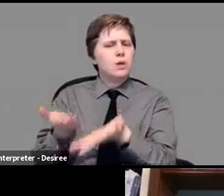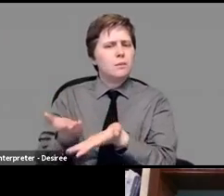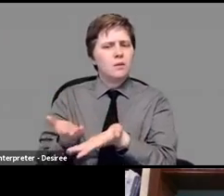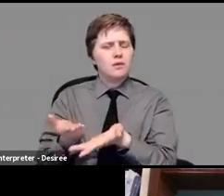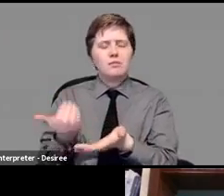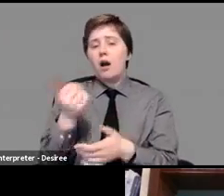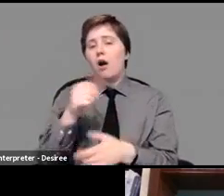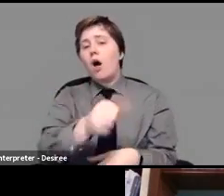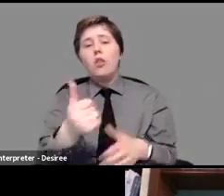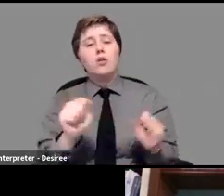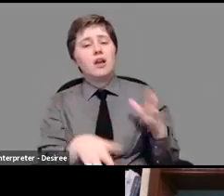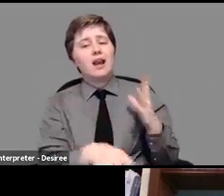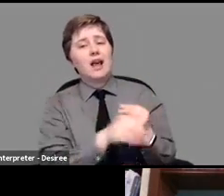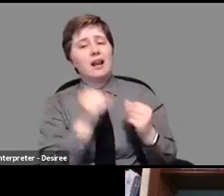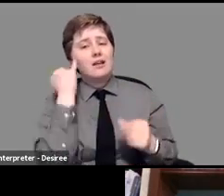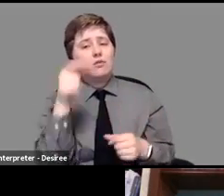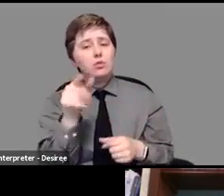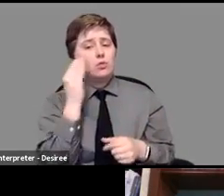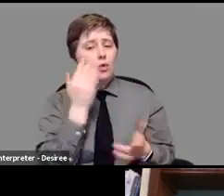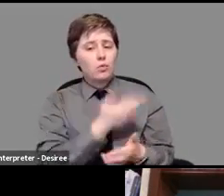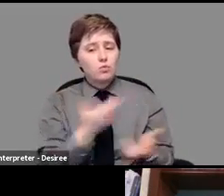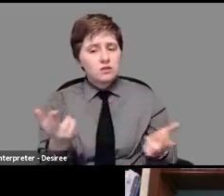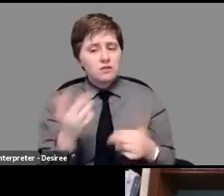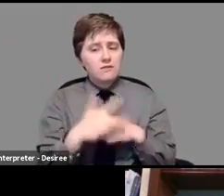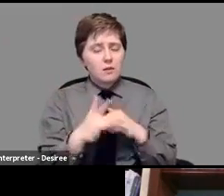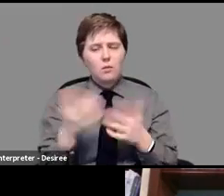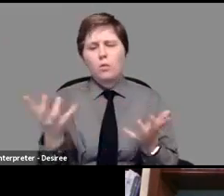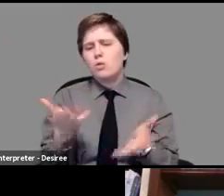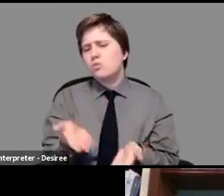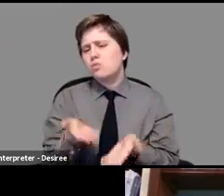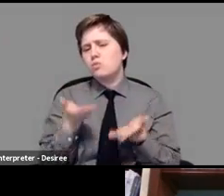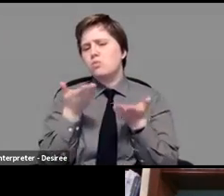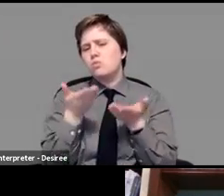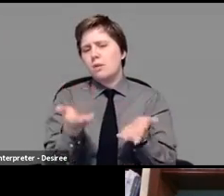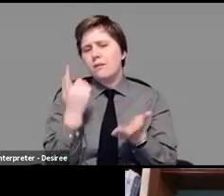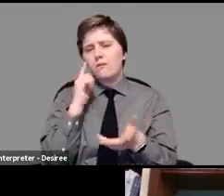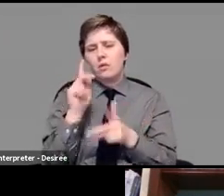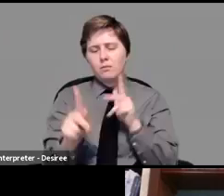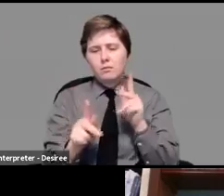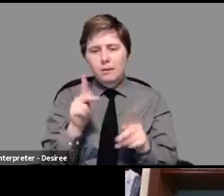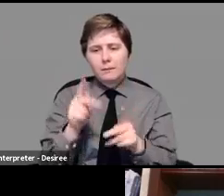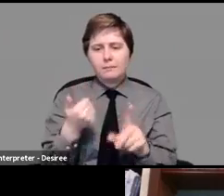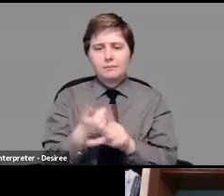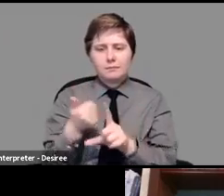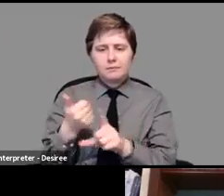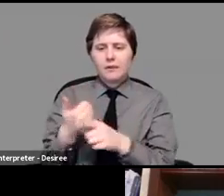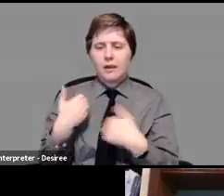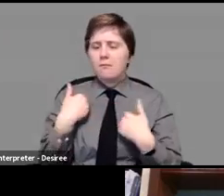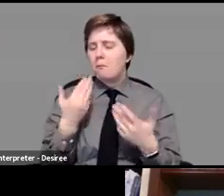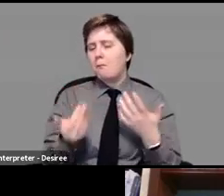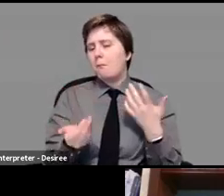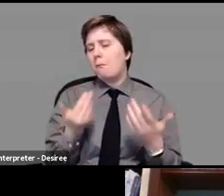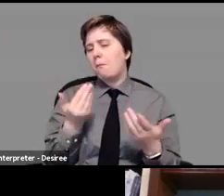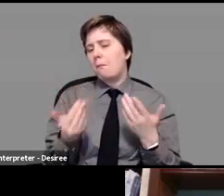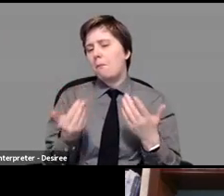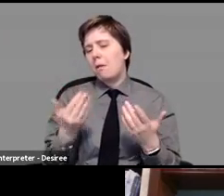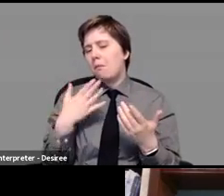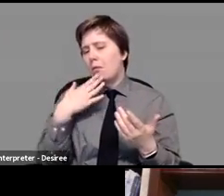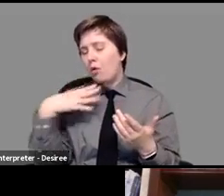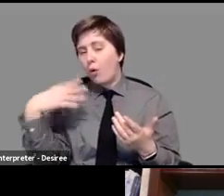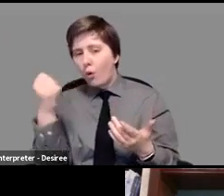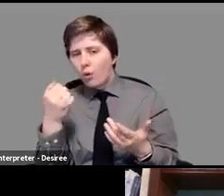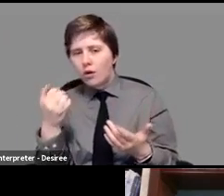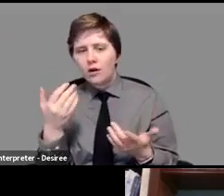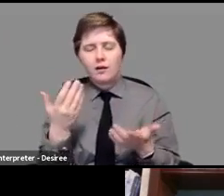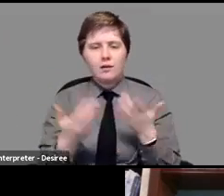else can chime on this if you know of resources, what do you recommend for folks who have, maybe they're older, maybe